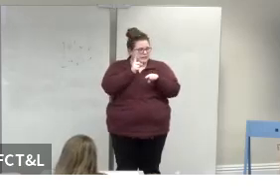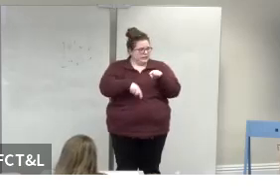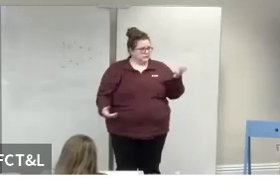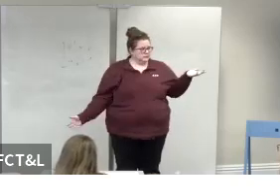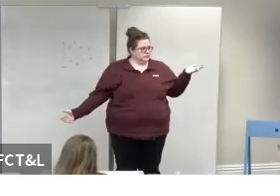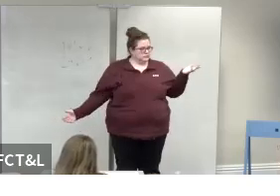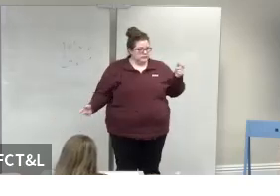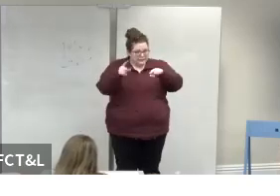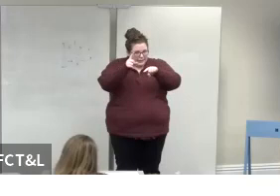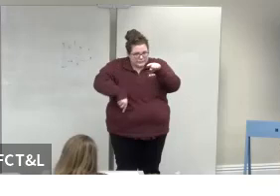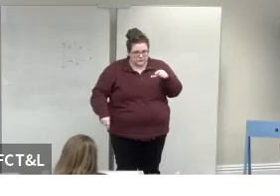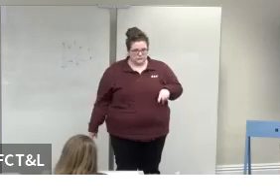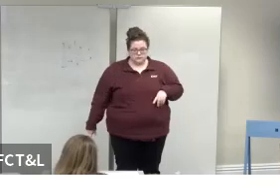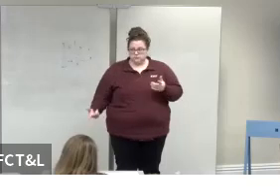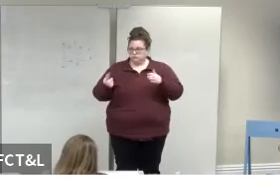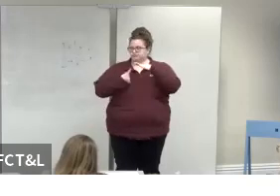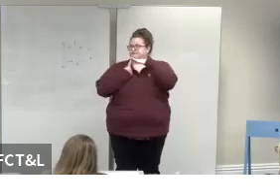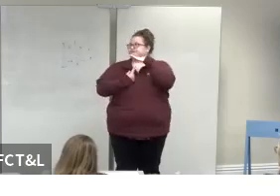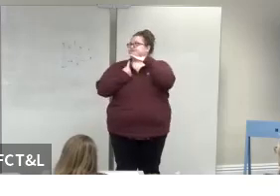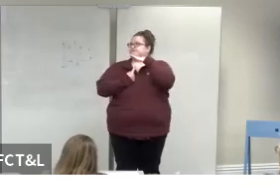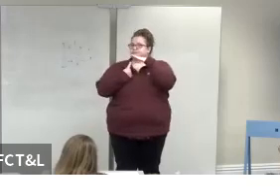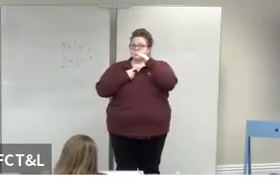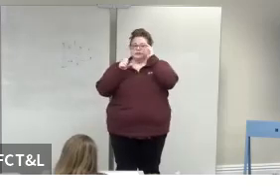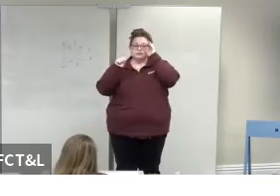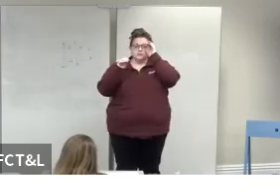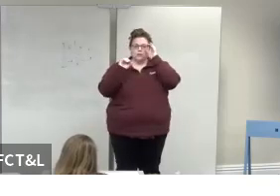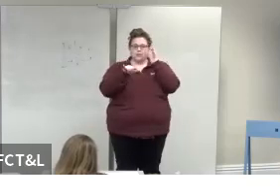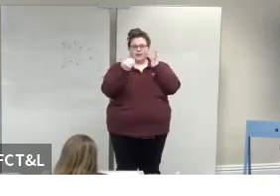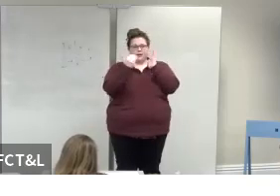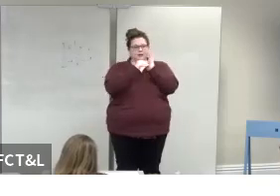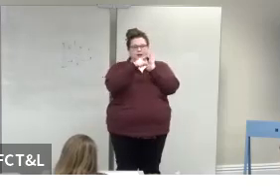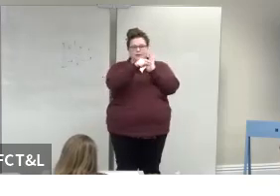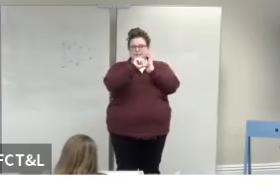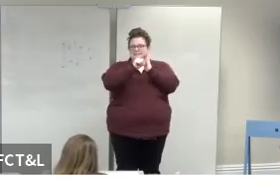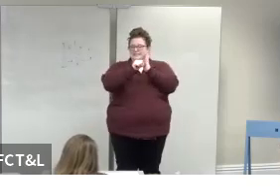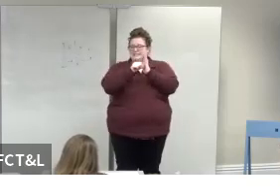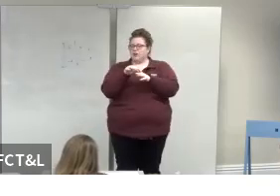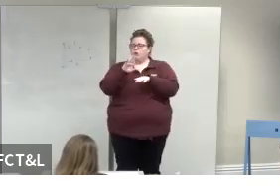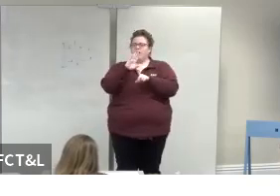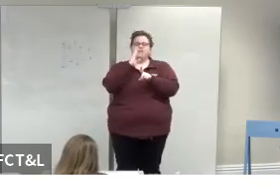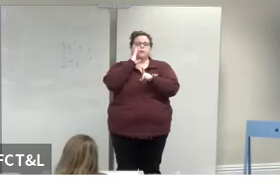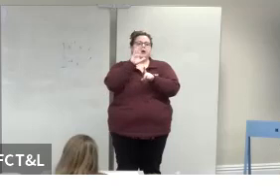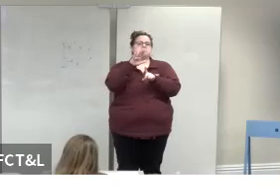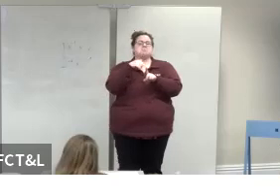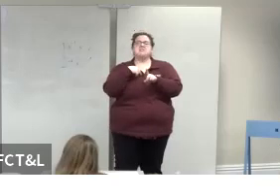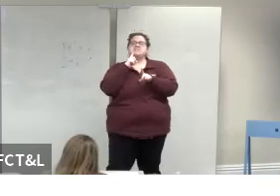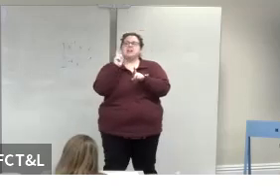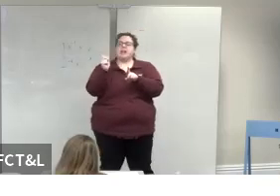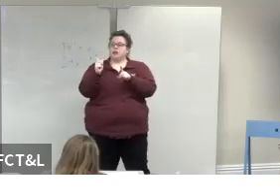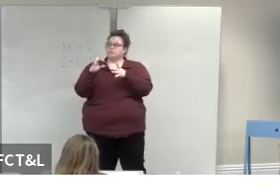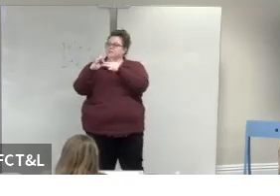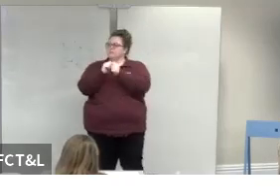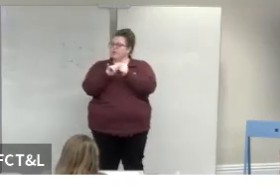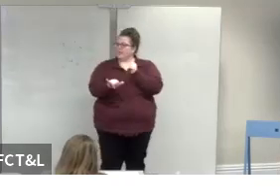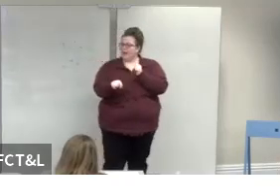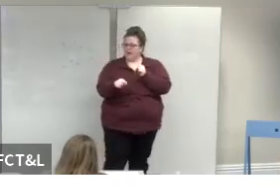their own parents and their siblings. They can't. They're very isolated. So this phrase,